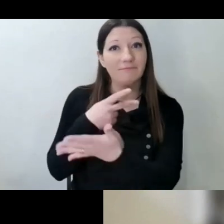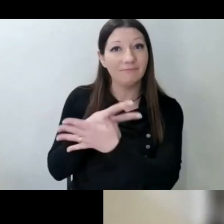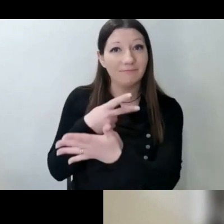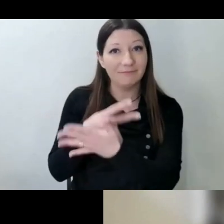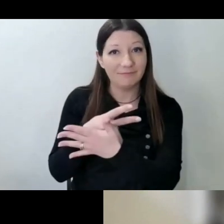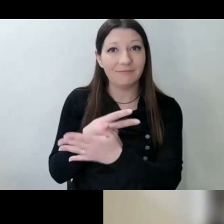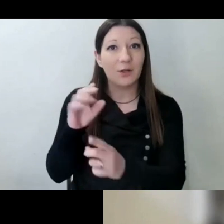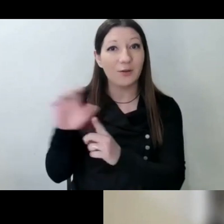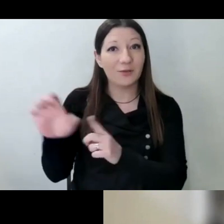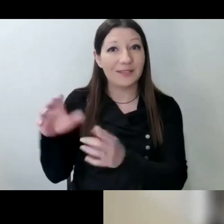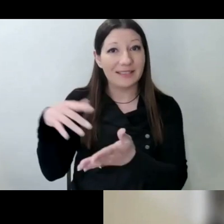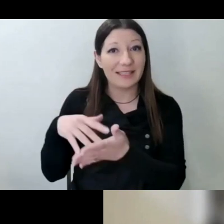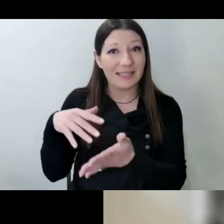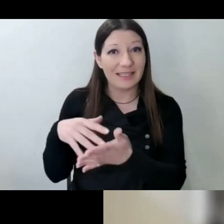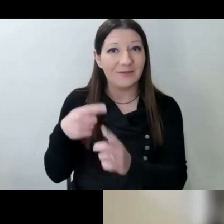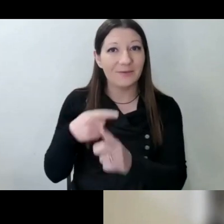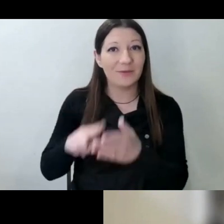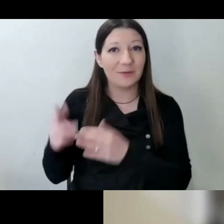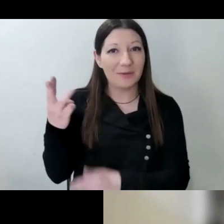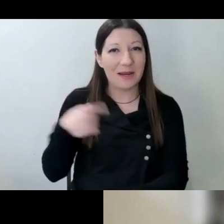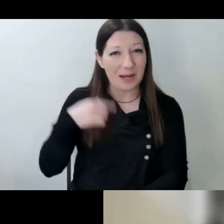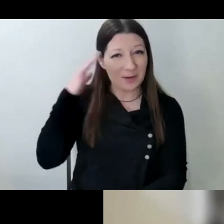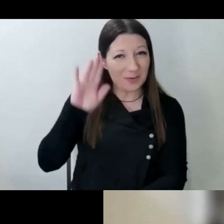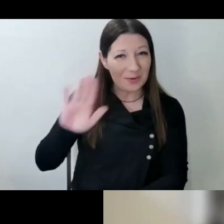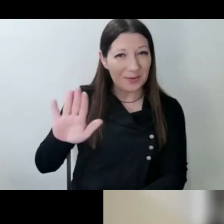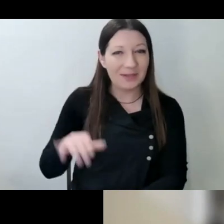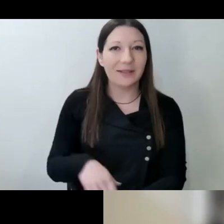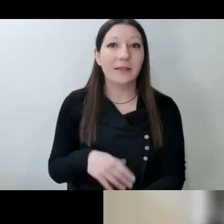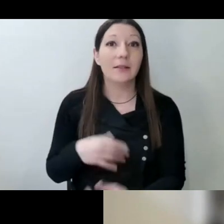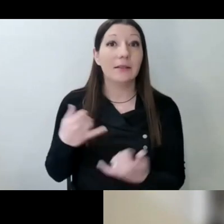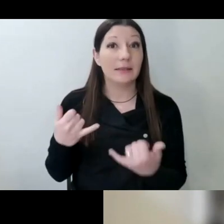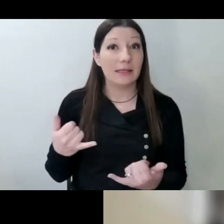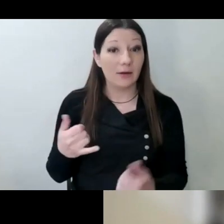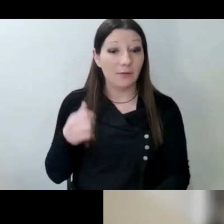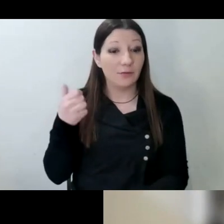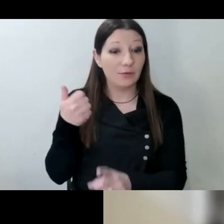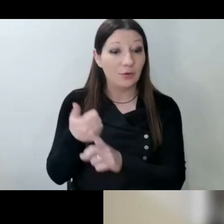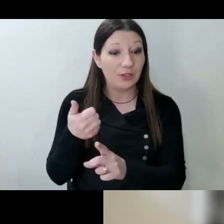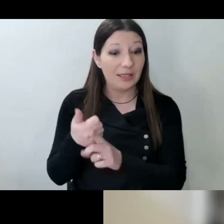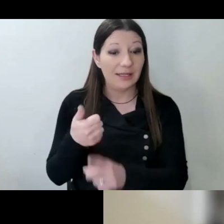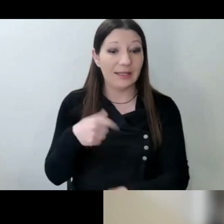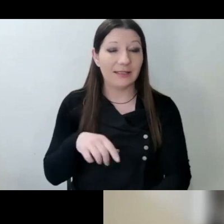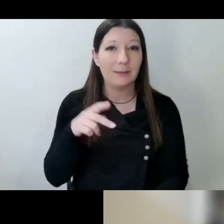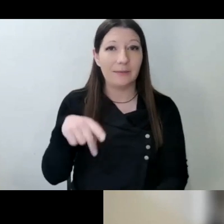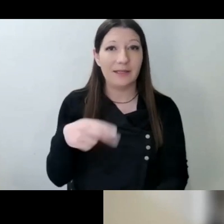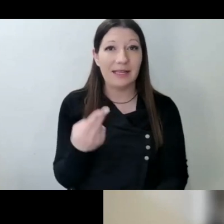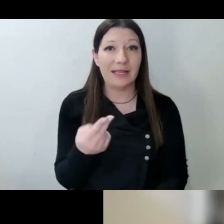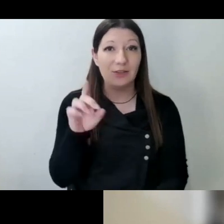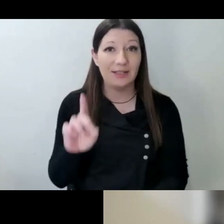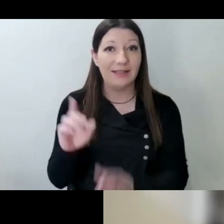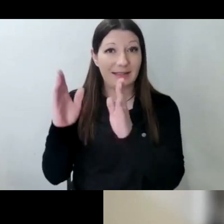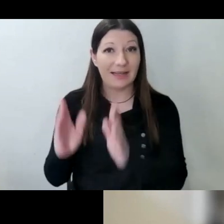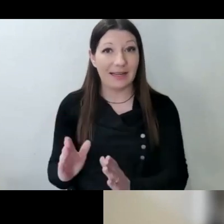Winnipeg. Amy, her is now a SSHRC-funded PhD candidate in the Department of